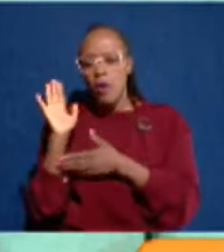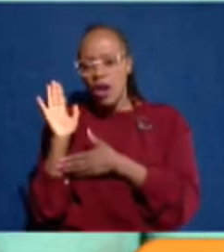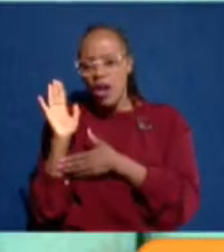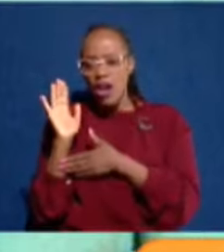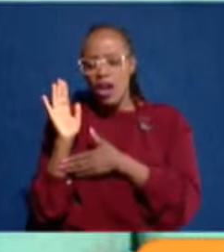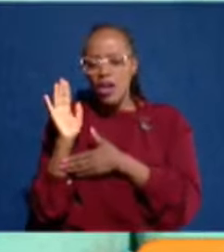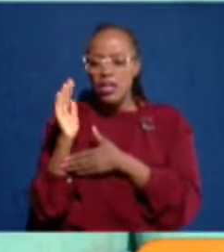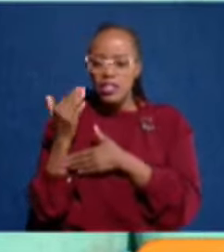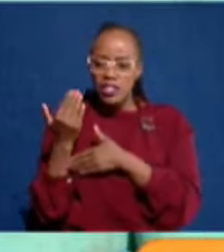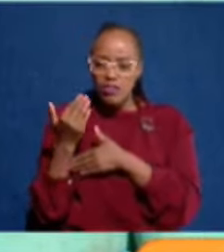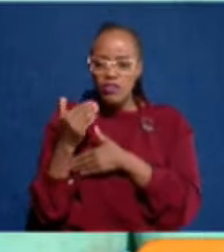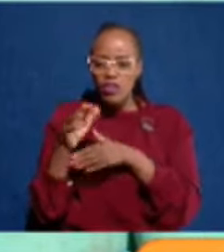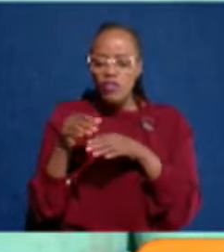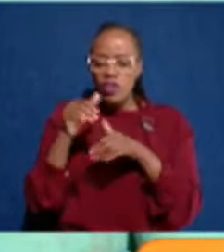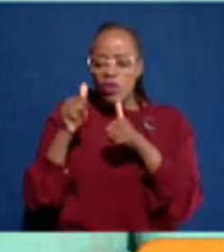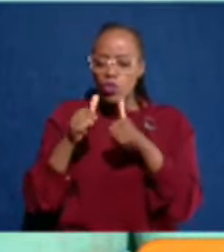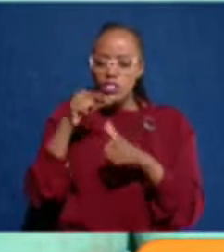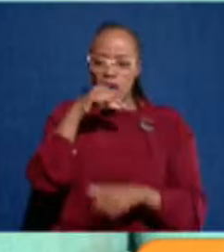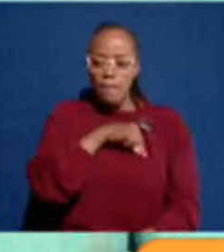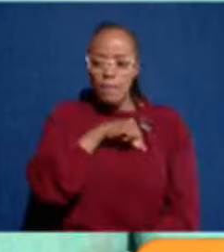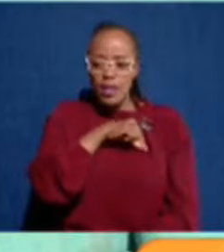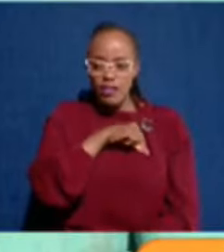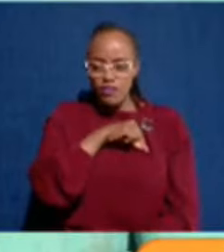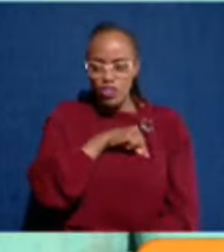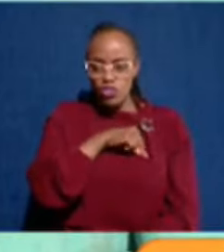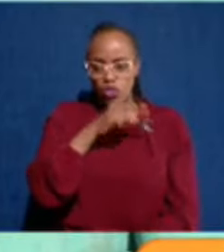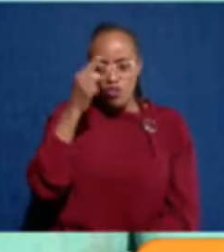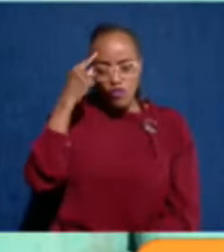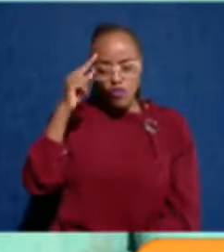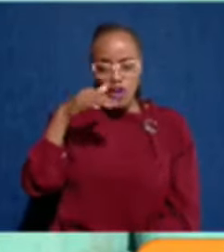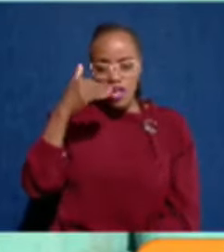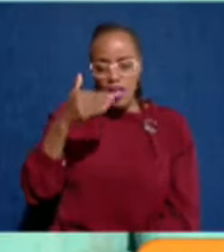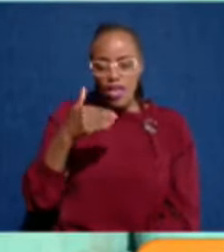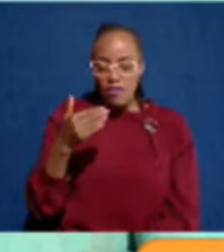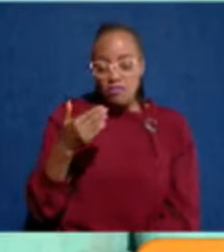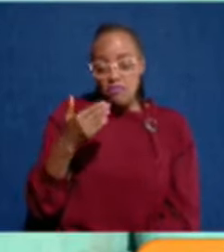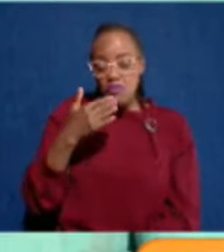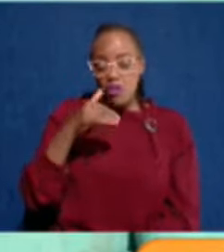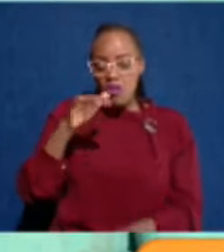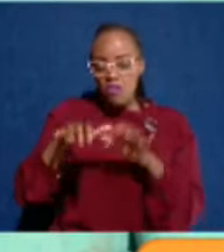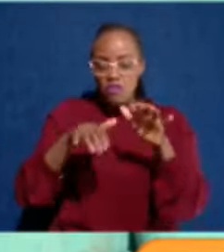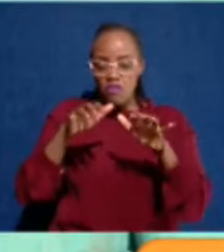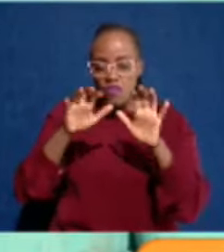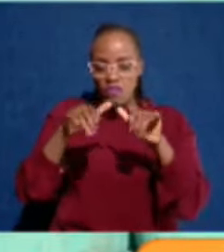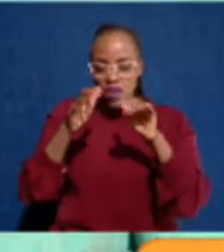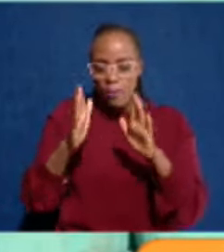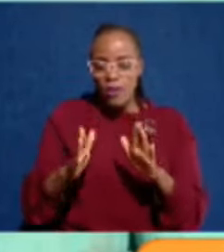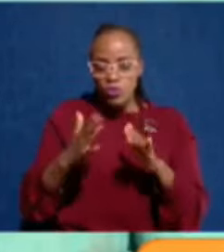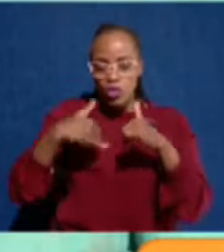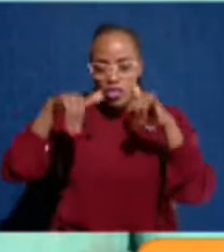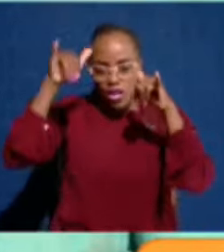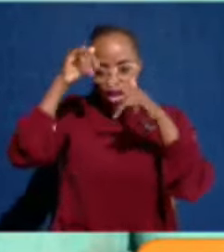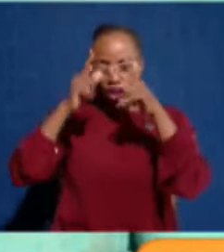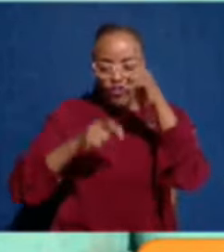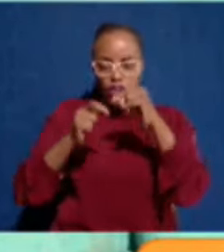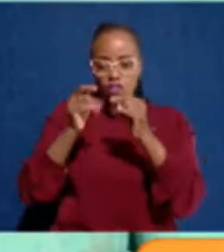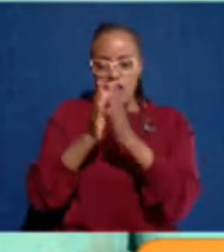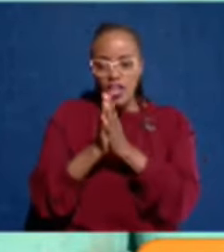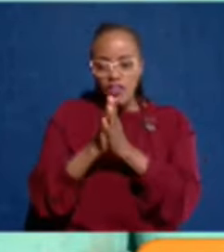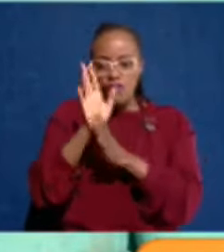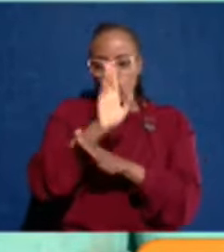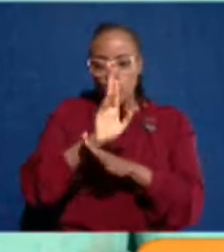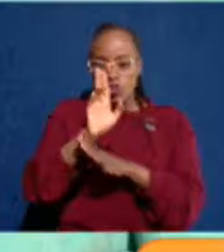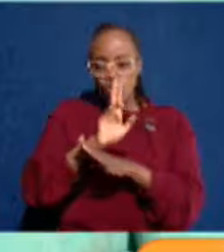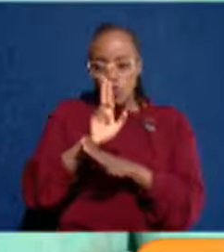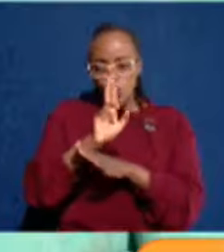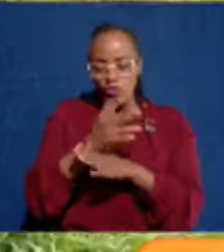crude protein that's beneficial for dairy farmers and the human consumption in terms